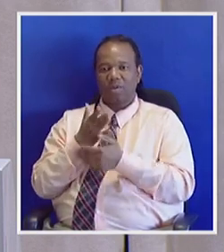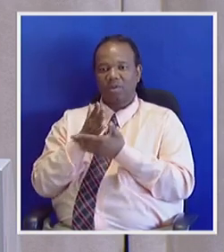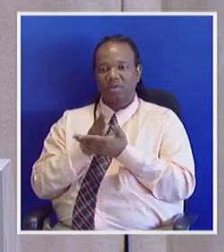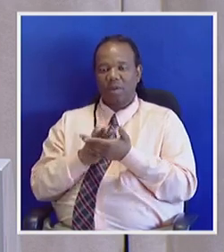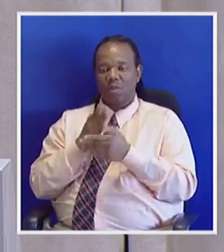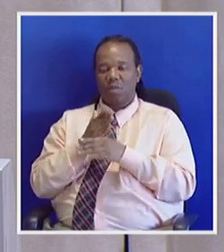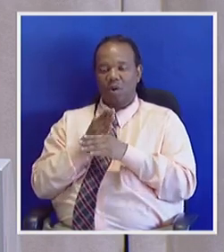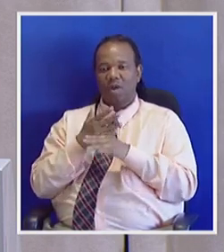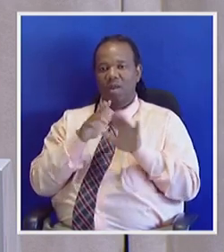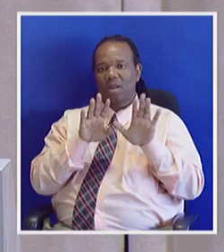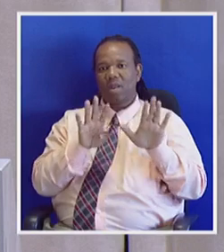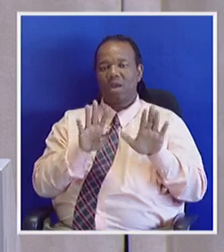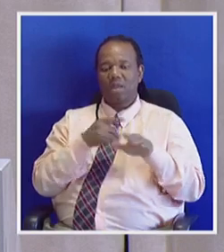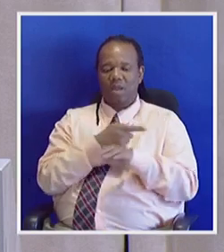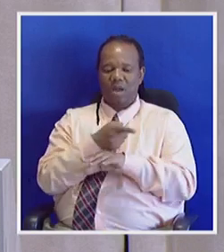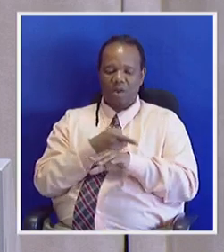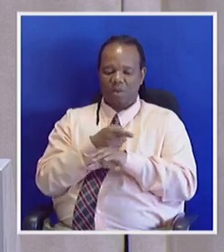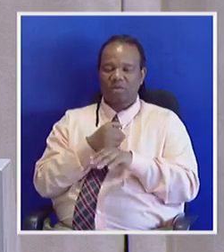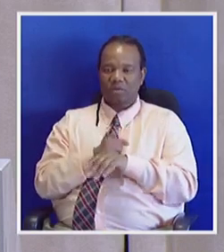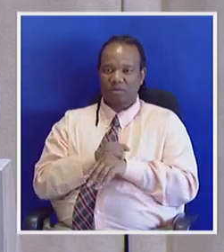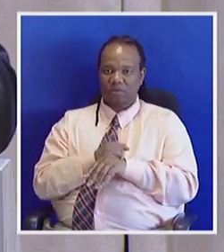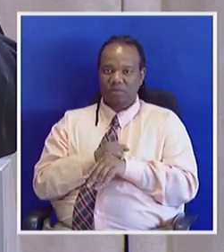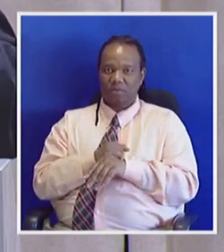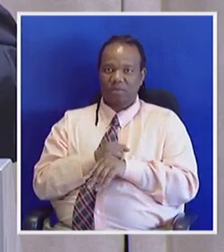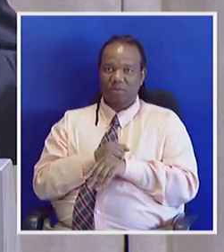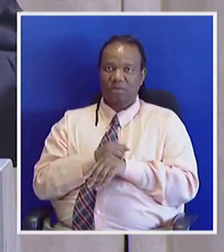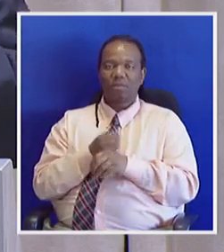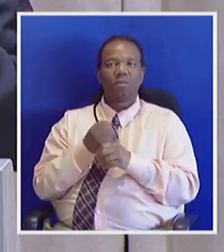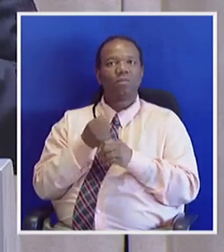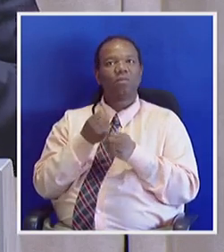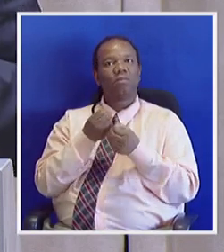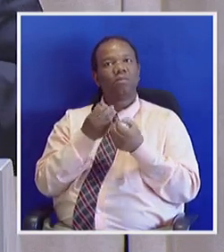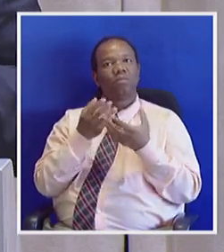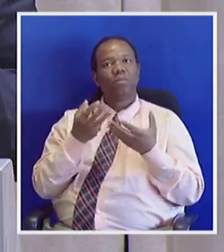9 hours, and as a number of them work,